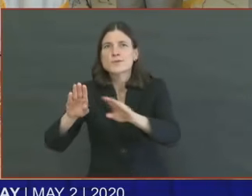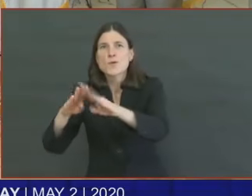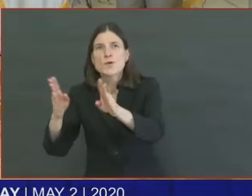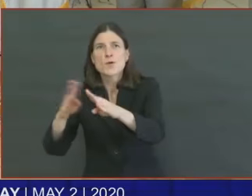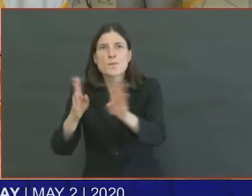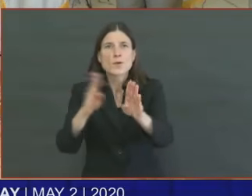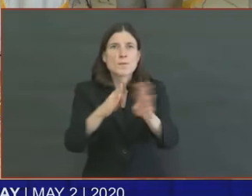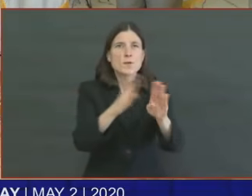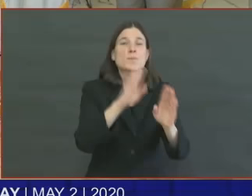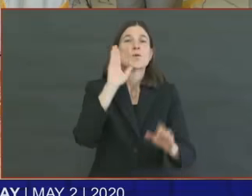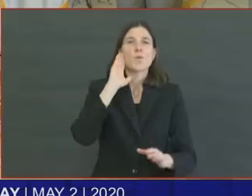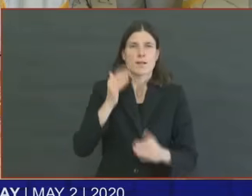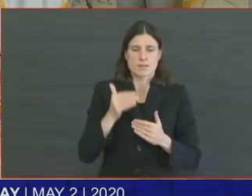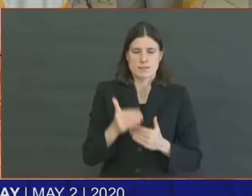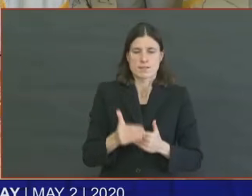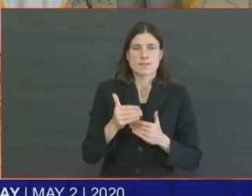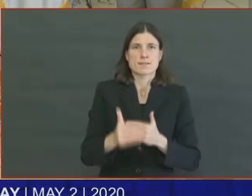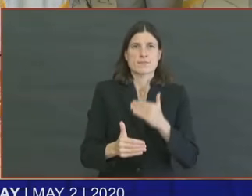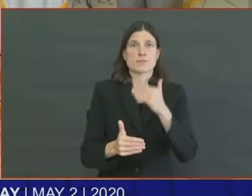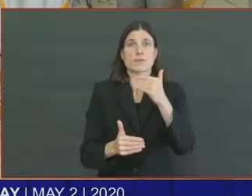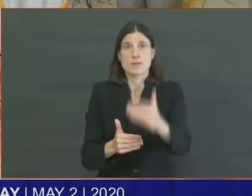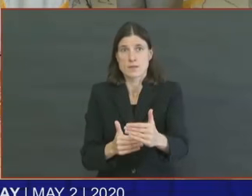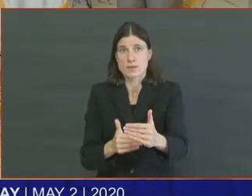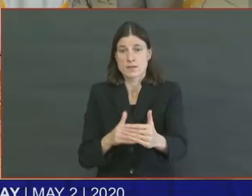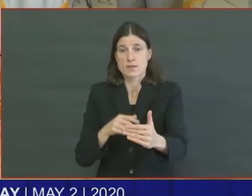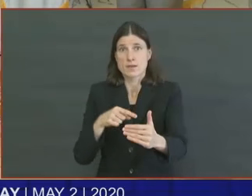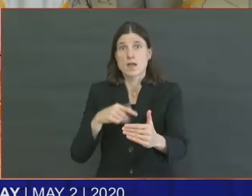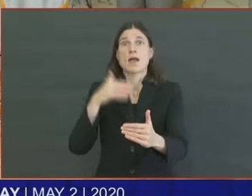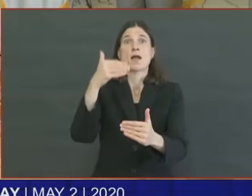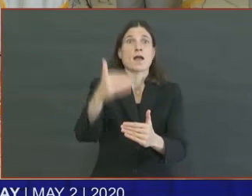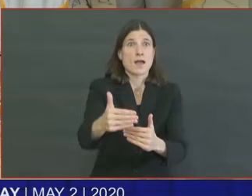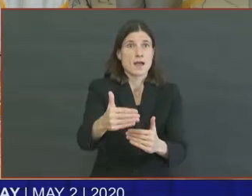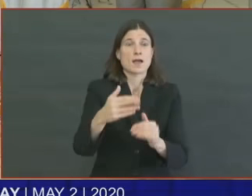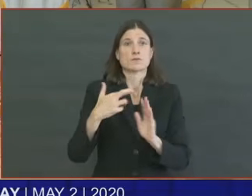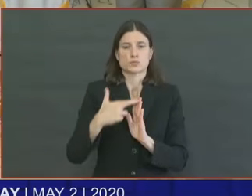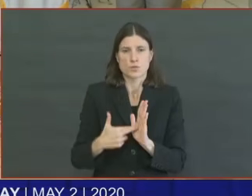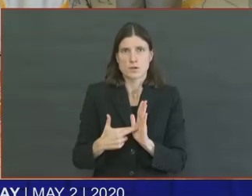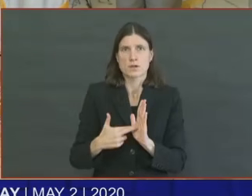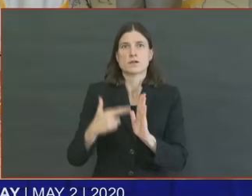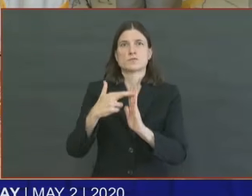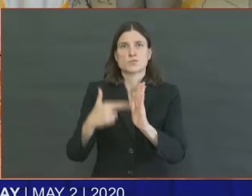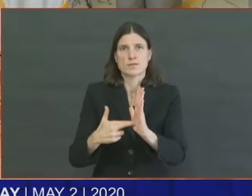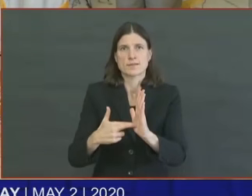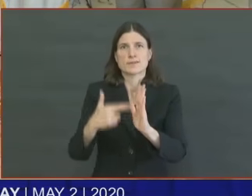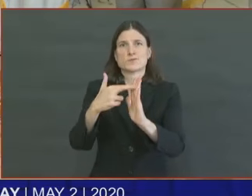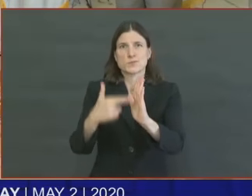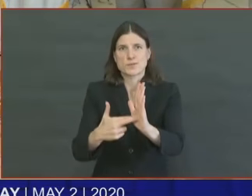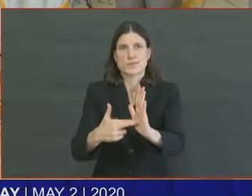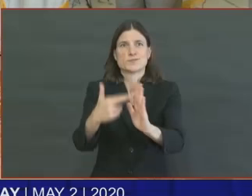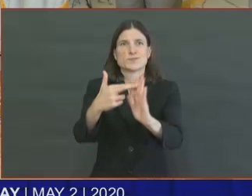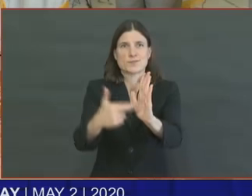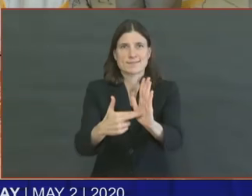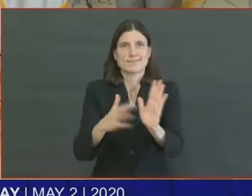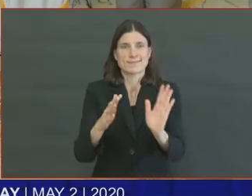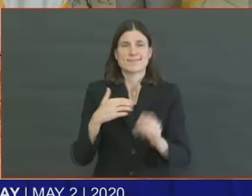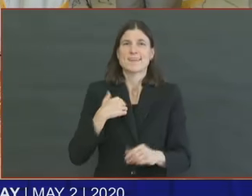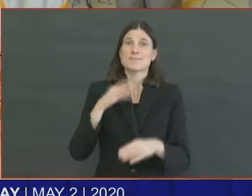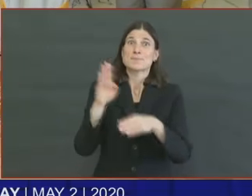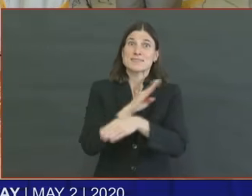new regulations is it's a heavy lift. We're going through setting by